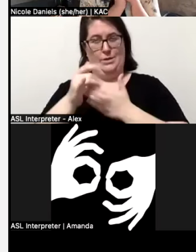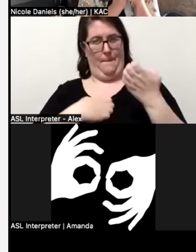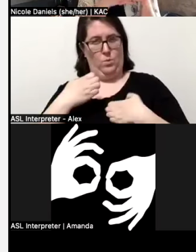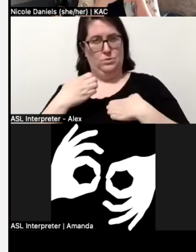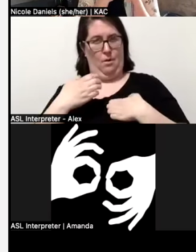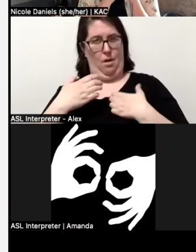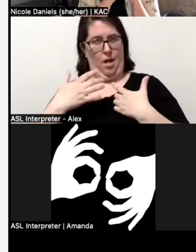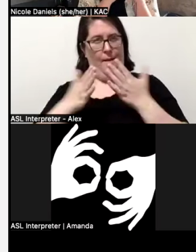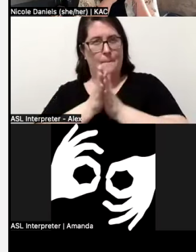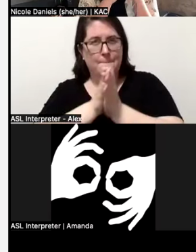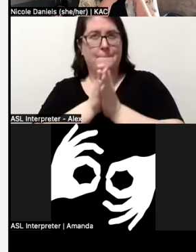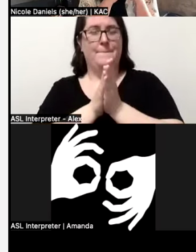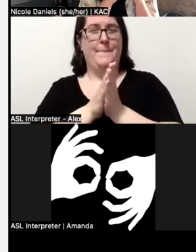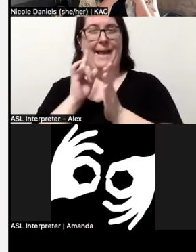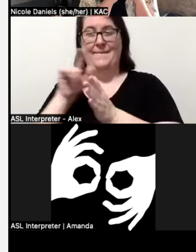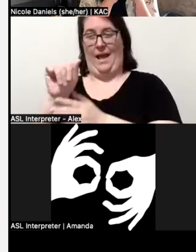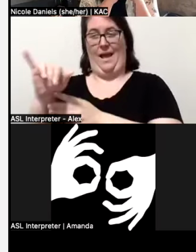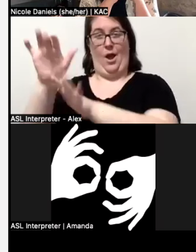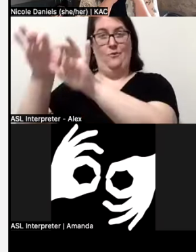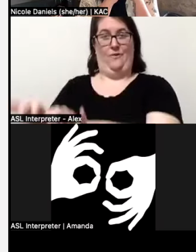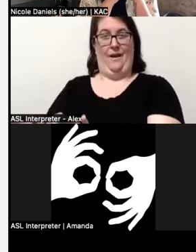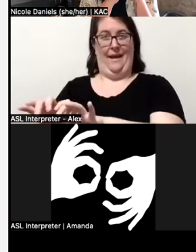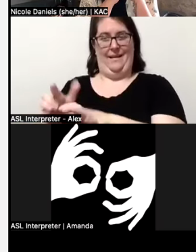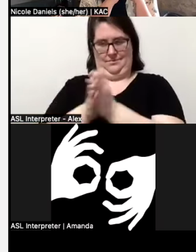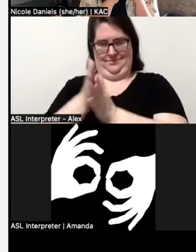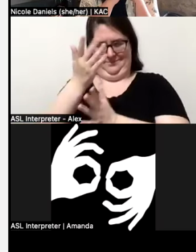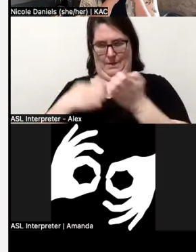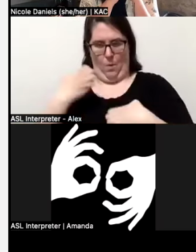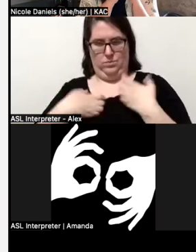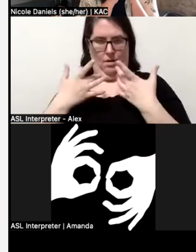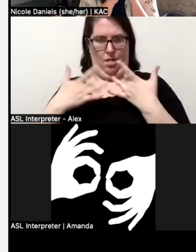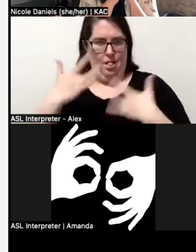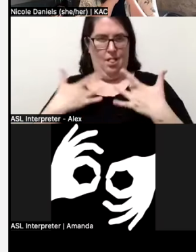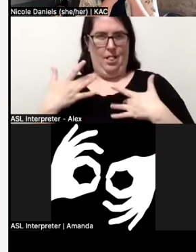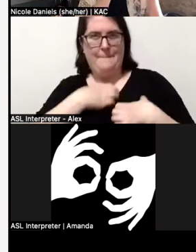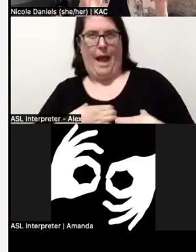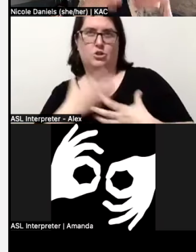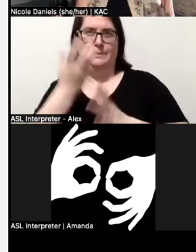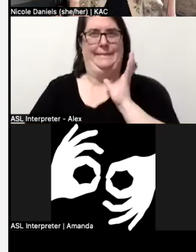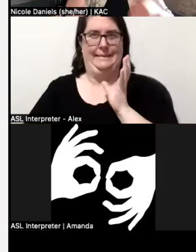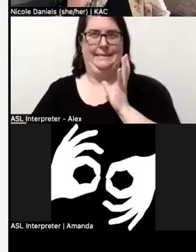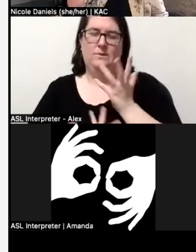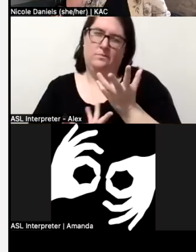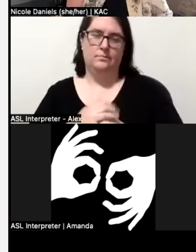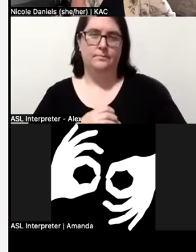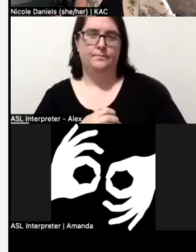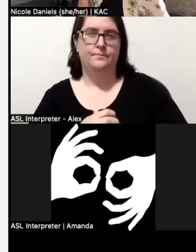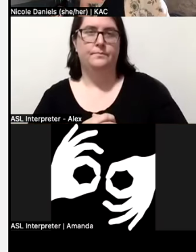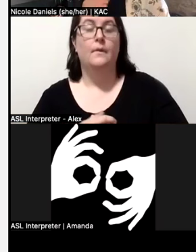Some quick grant writing tips. They may seem obvious, but some of these are the most